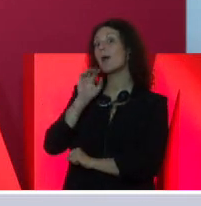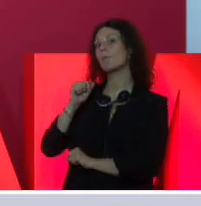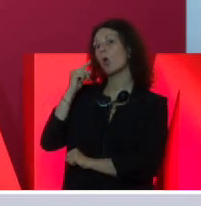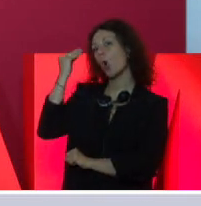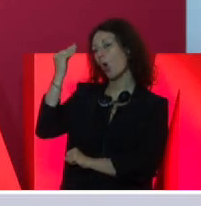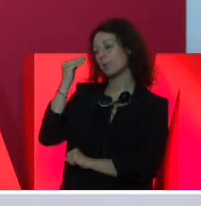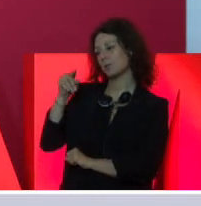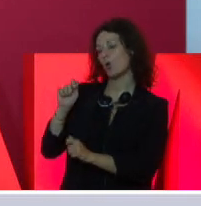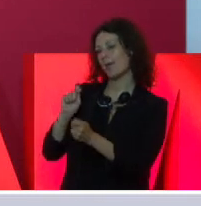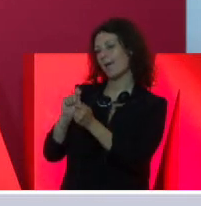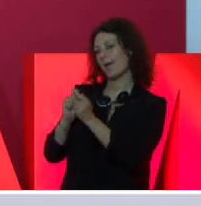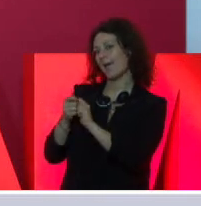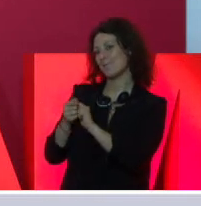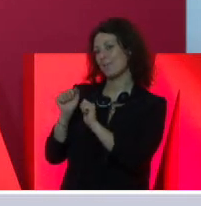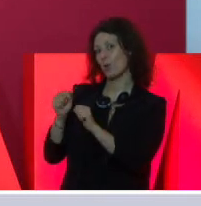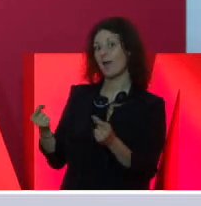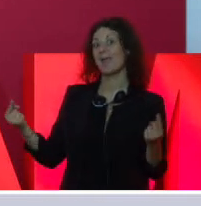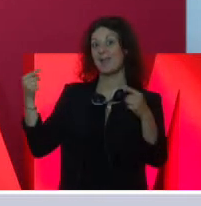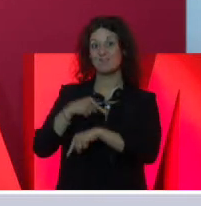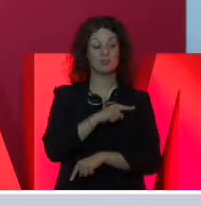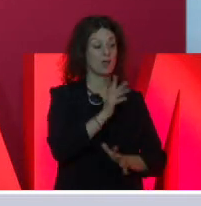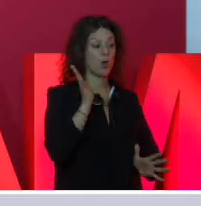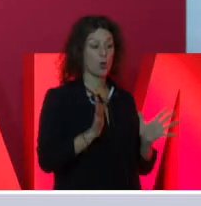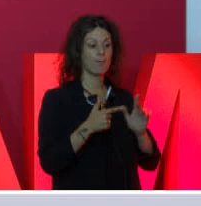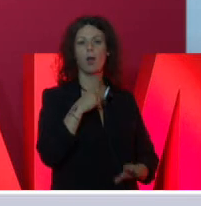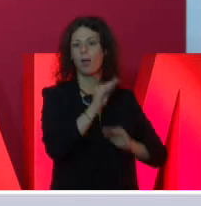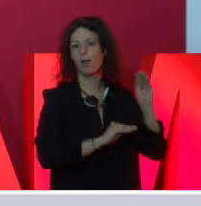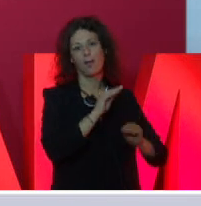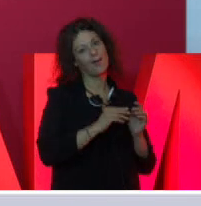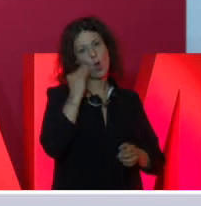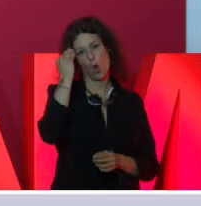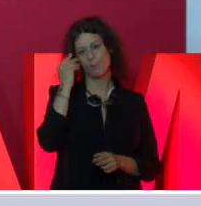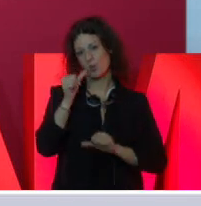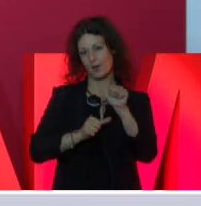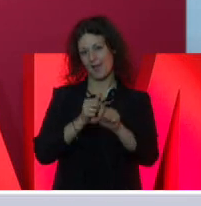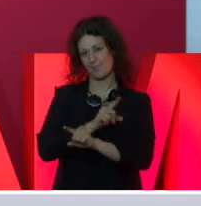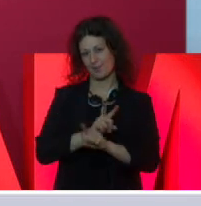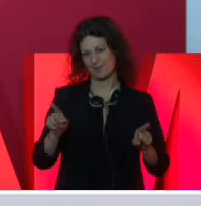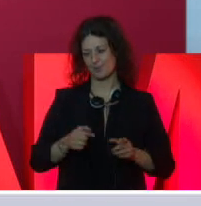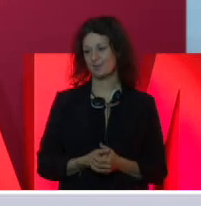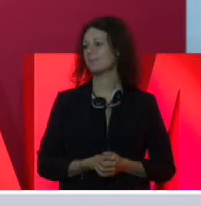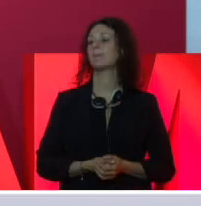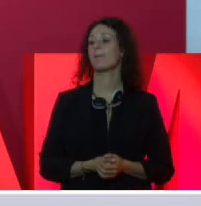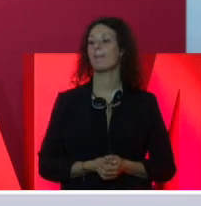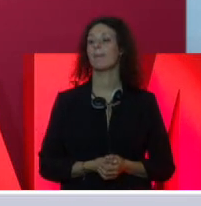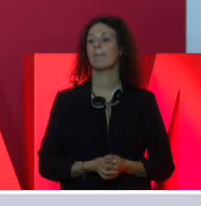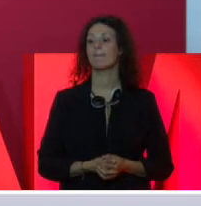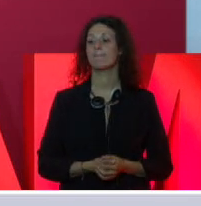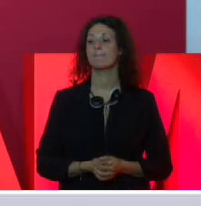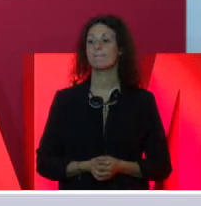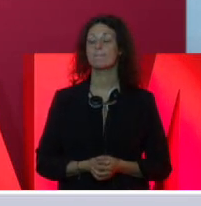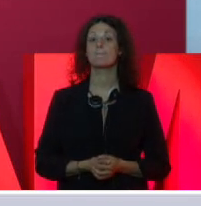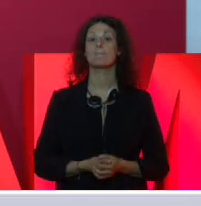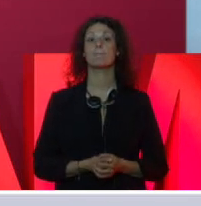Usually, if you ask the black box a thousand questions, they won't change their mind, whereas humans would do that. And